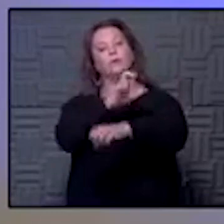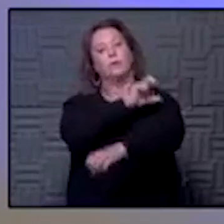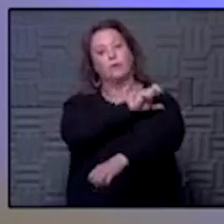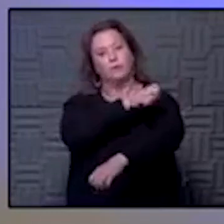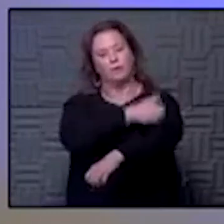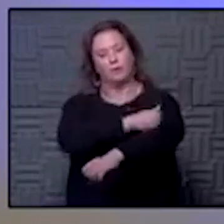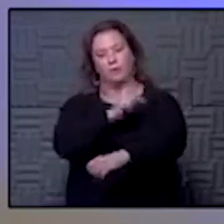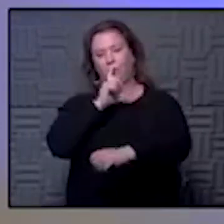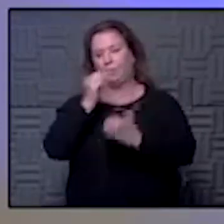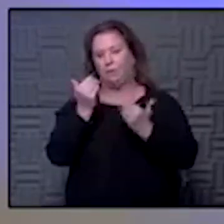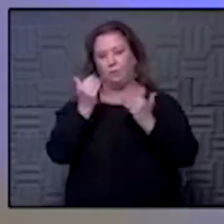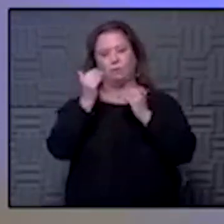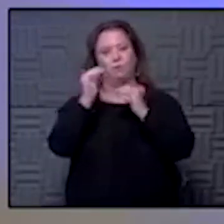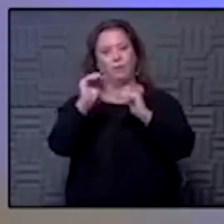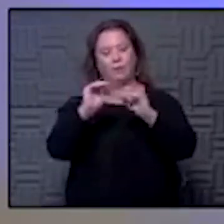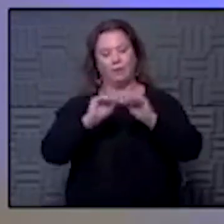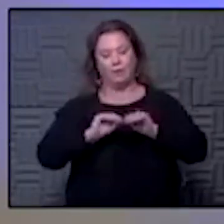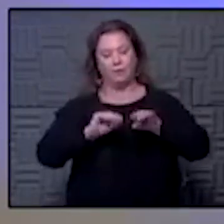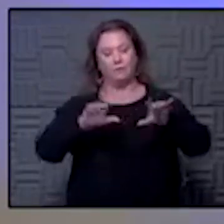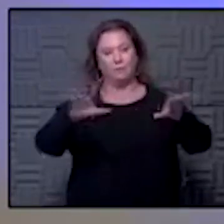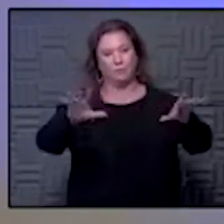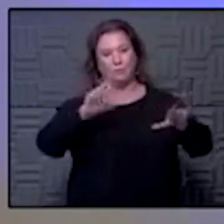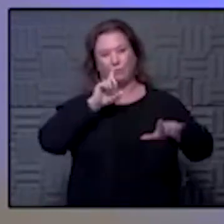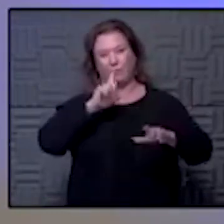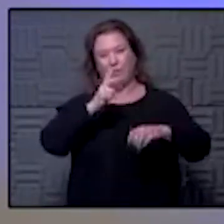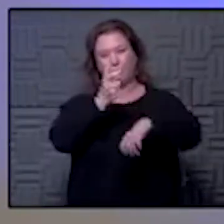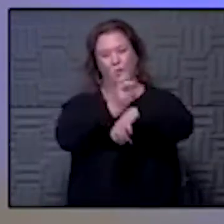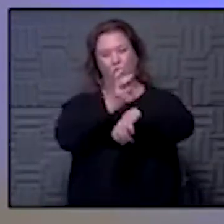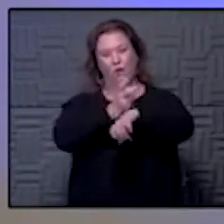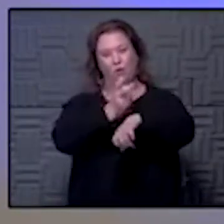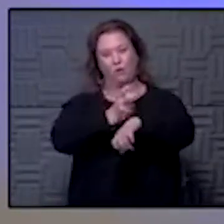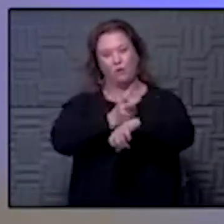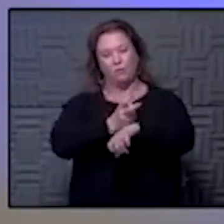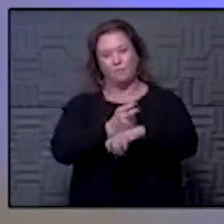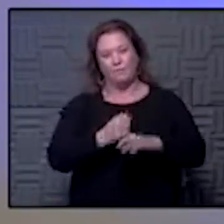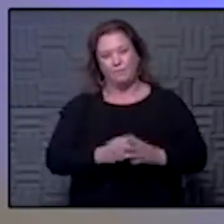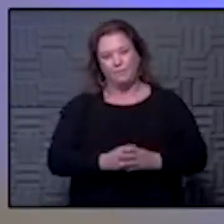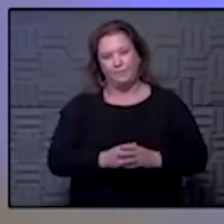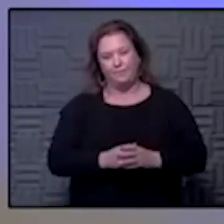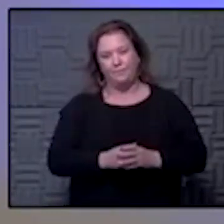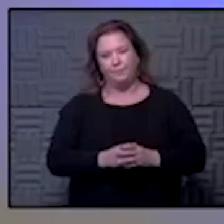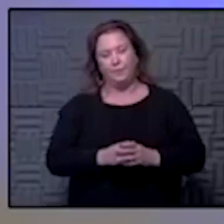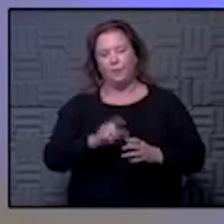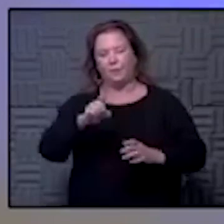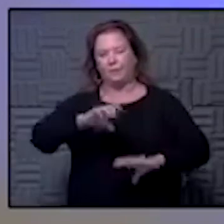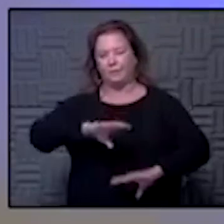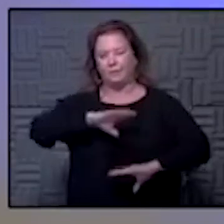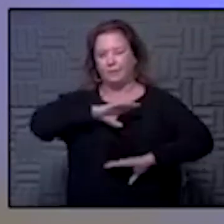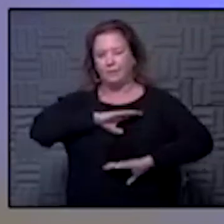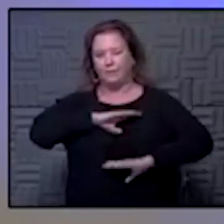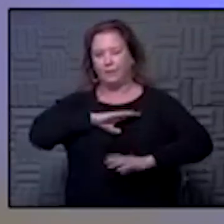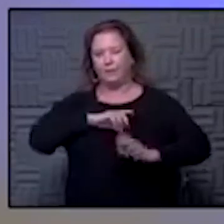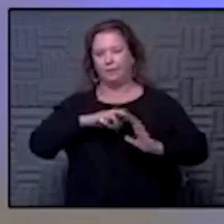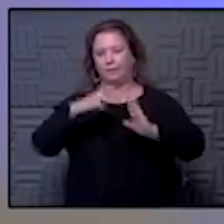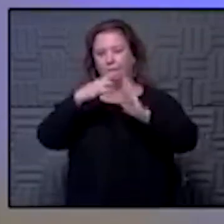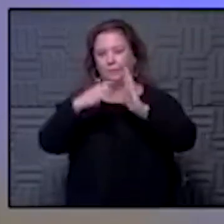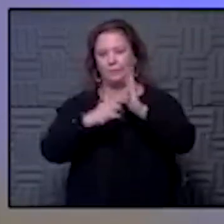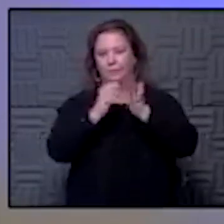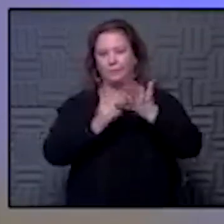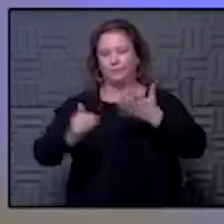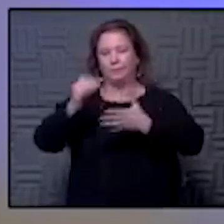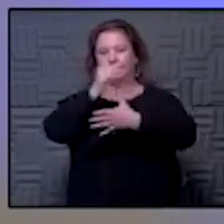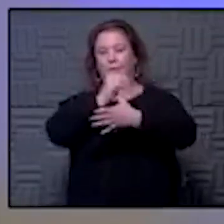quite restricted, and the distribution is going to be quite difficult to get to them unless you meet certain criteria. So help us